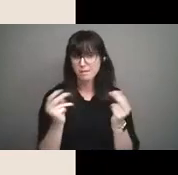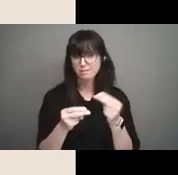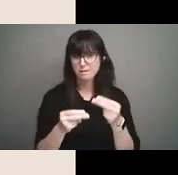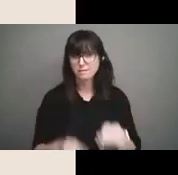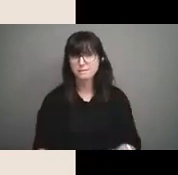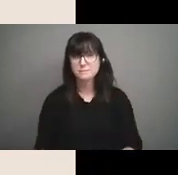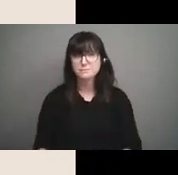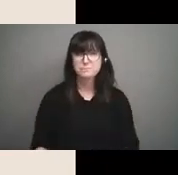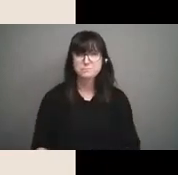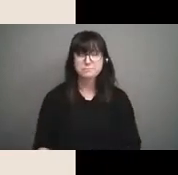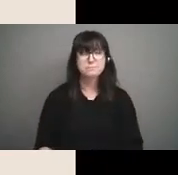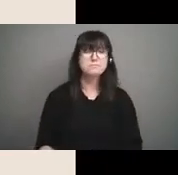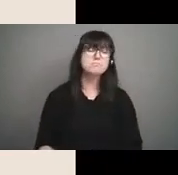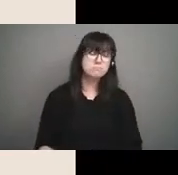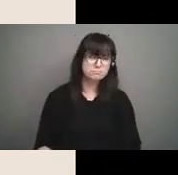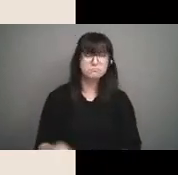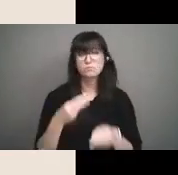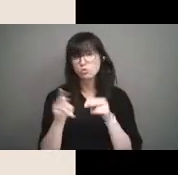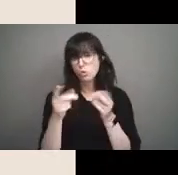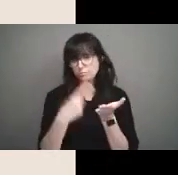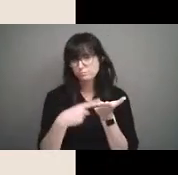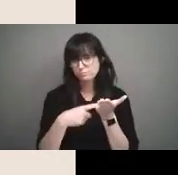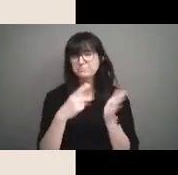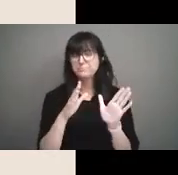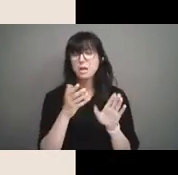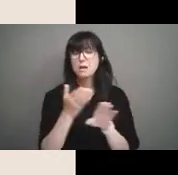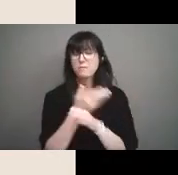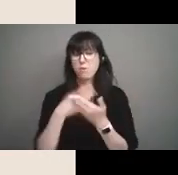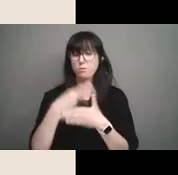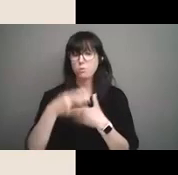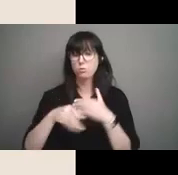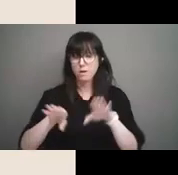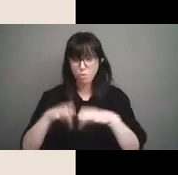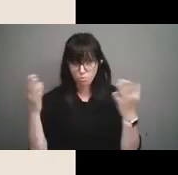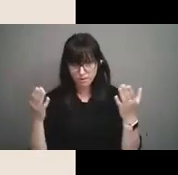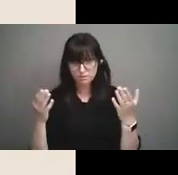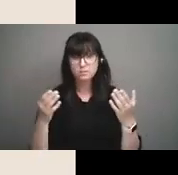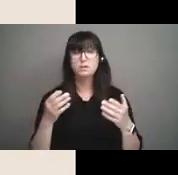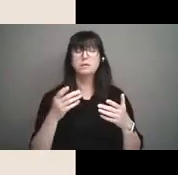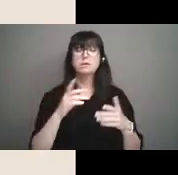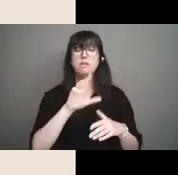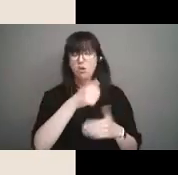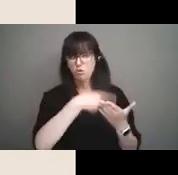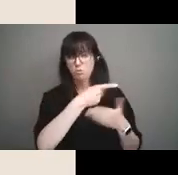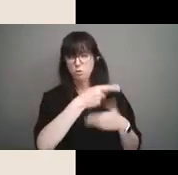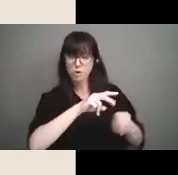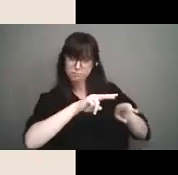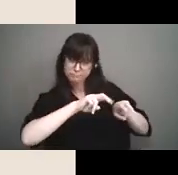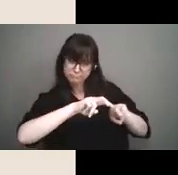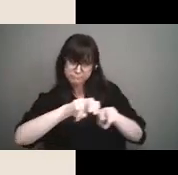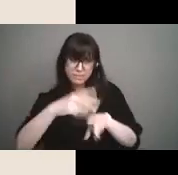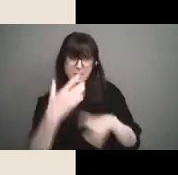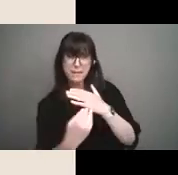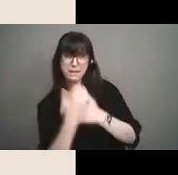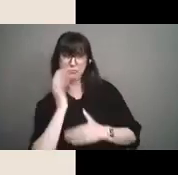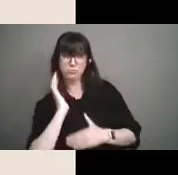want to spend just a few minutes, because before we rolled out the program, we did an evidence review on other programs that could influence our model. And I